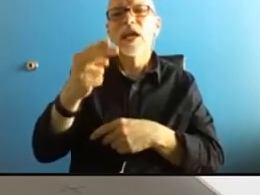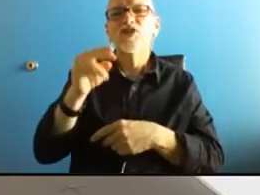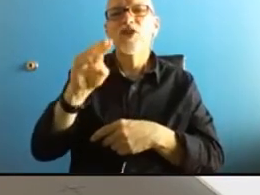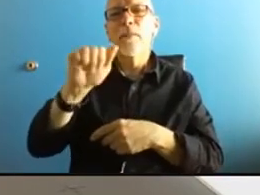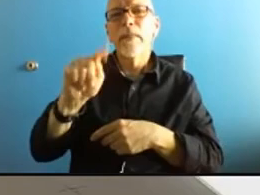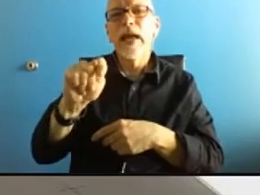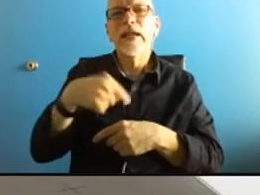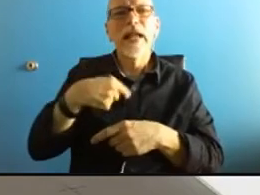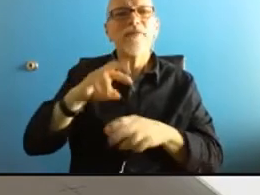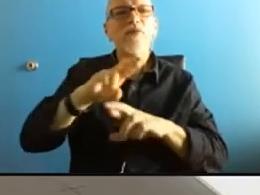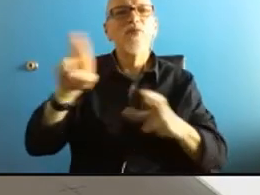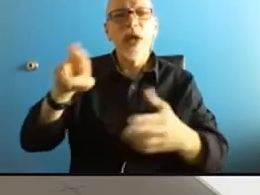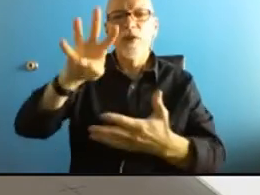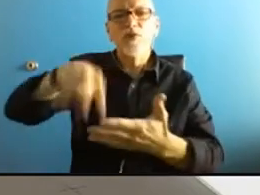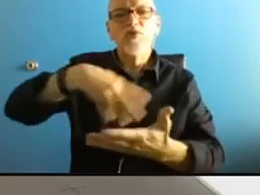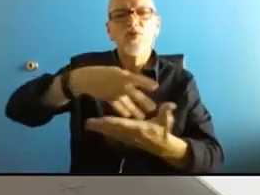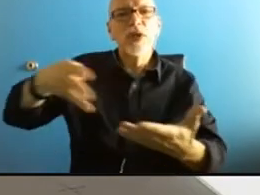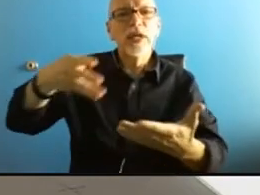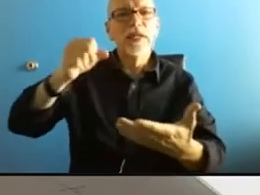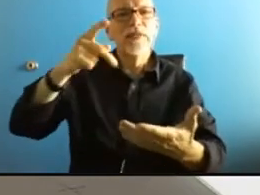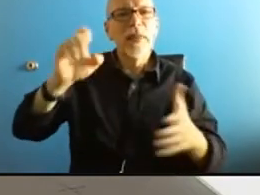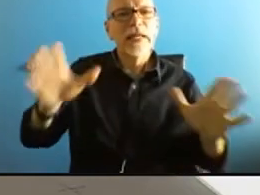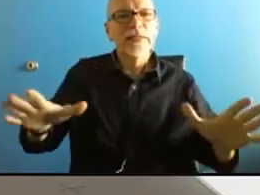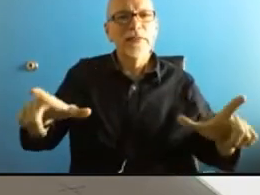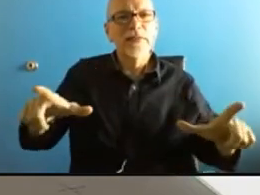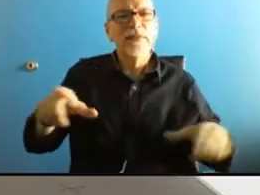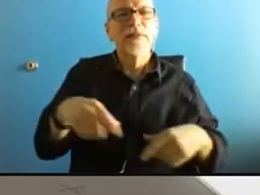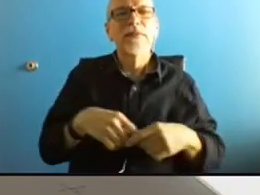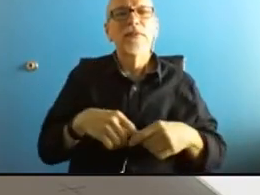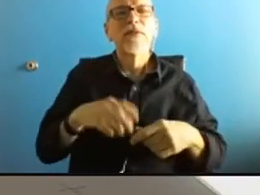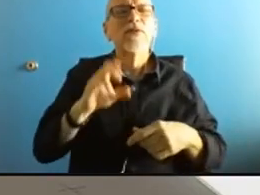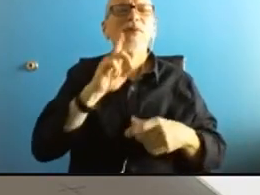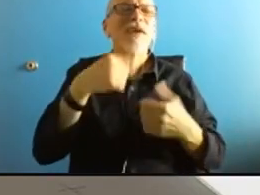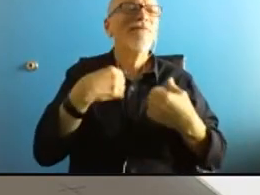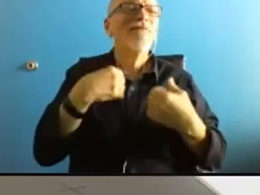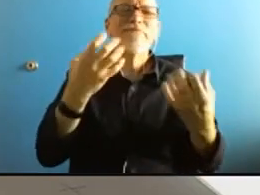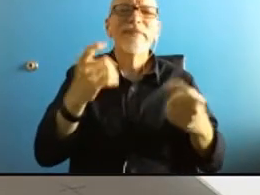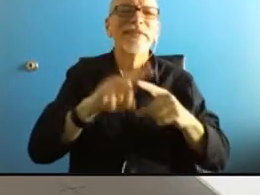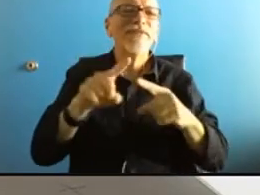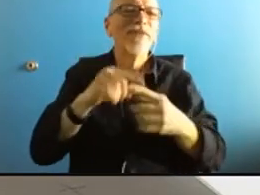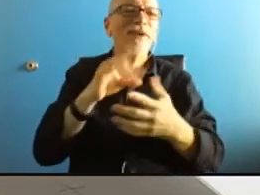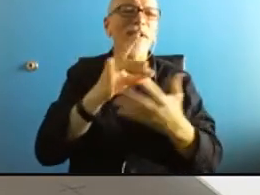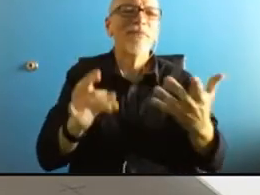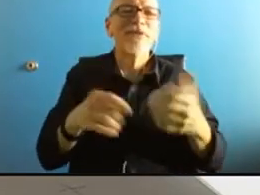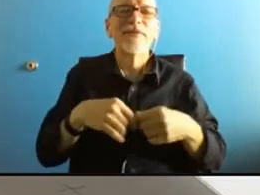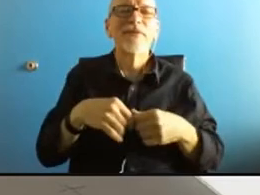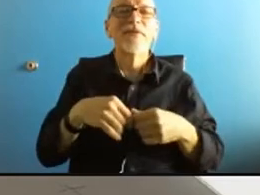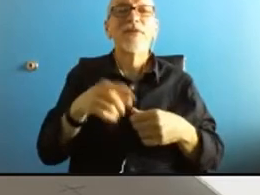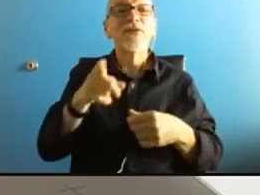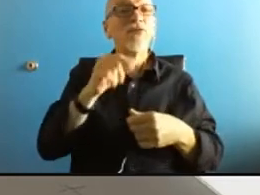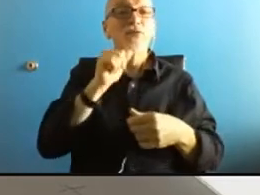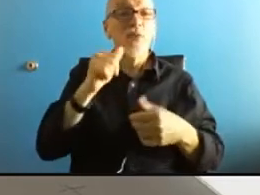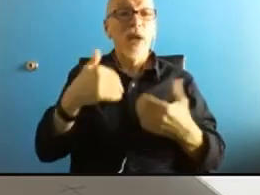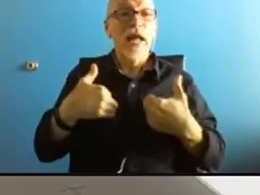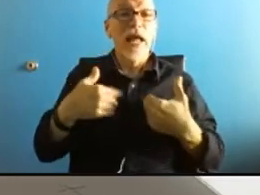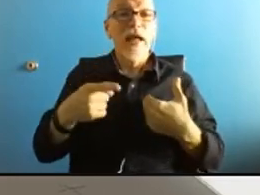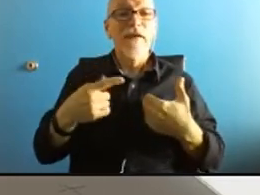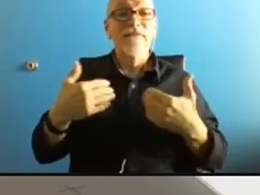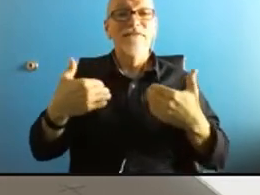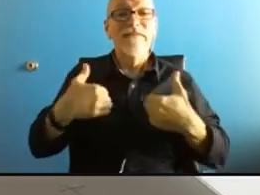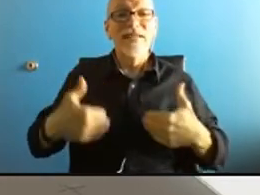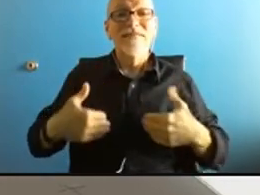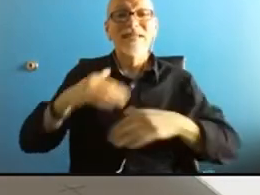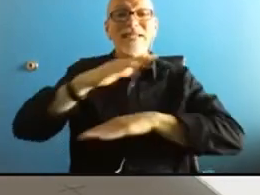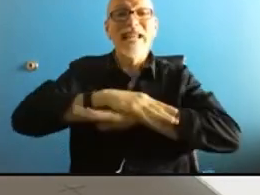pre-gridded space that you can work out of. So there's lots of different options. Just because you don't have this physical table